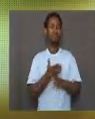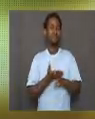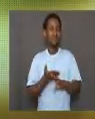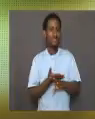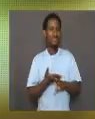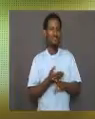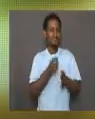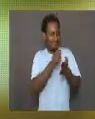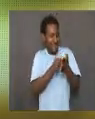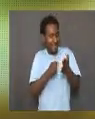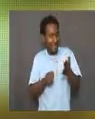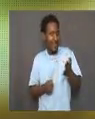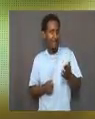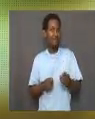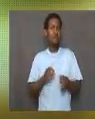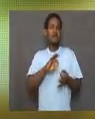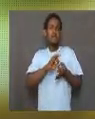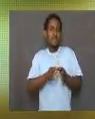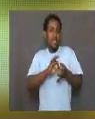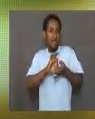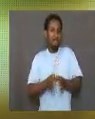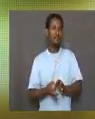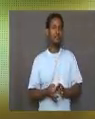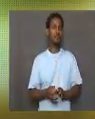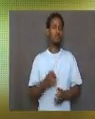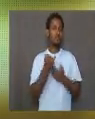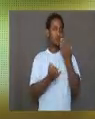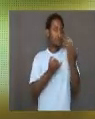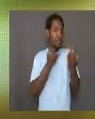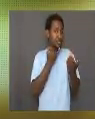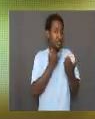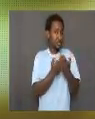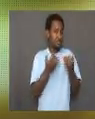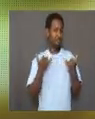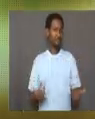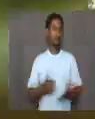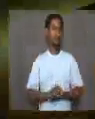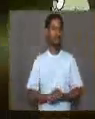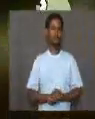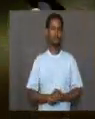Please write down definitions for these terms now.